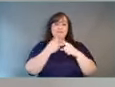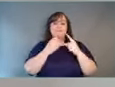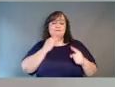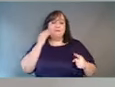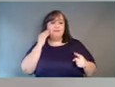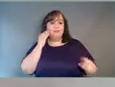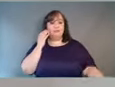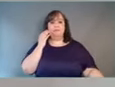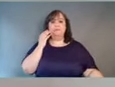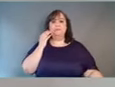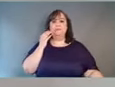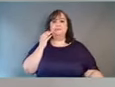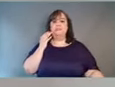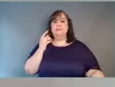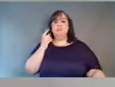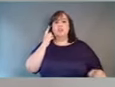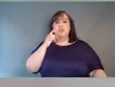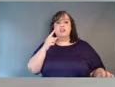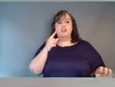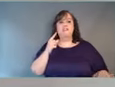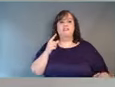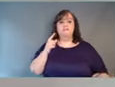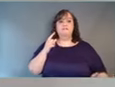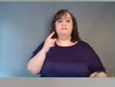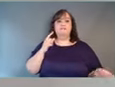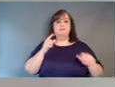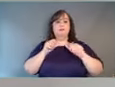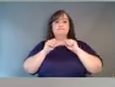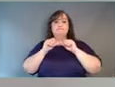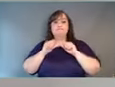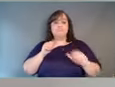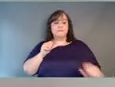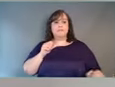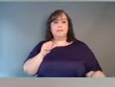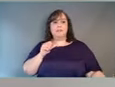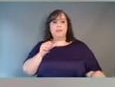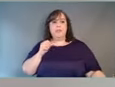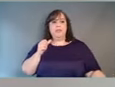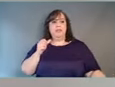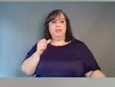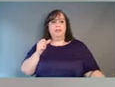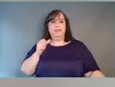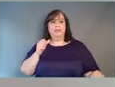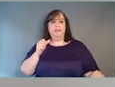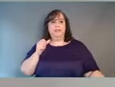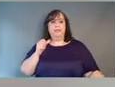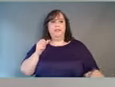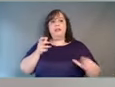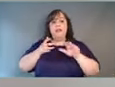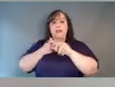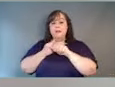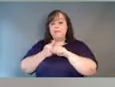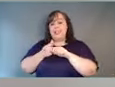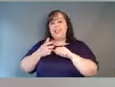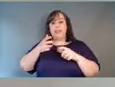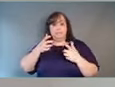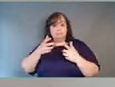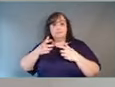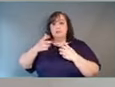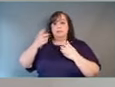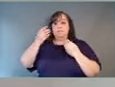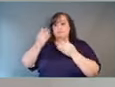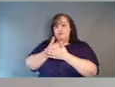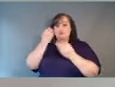exciting missions mentioned on today's show, be sure to follow NASA Solar System on Facebook, Twitter, and